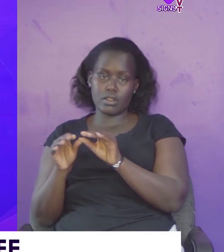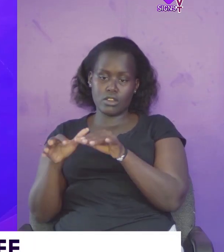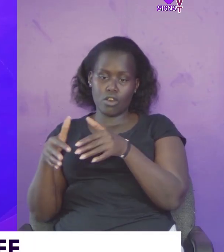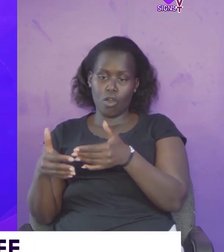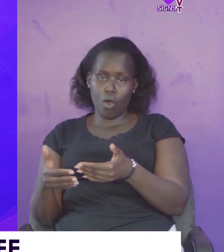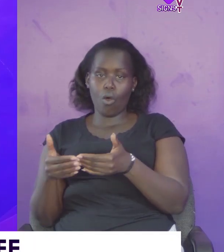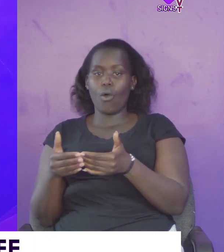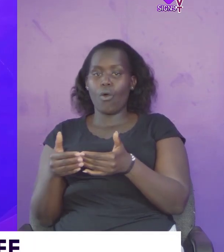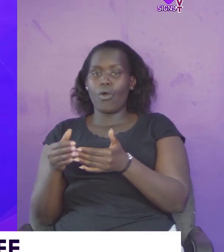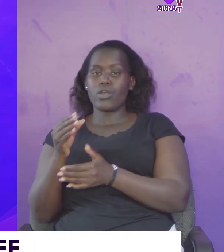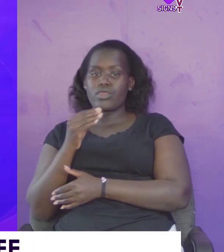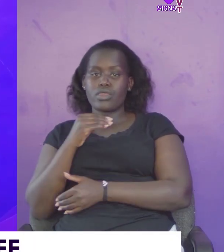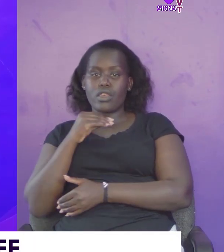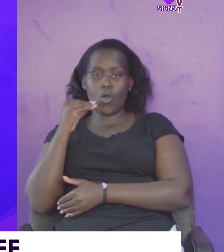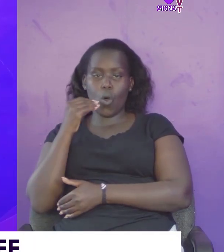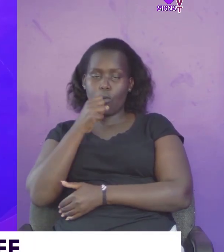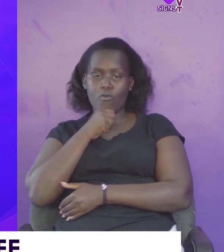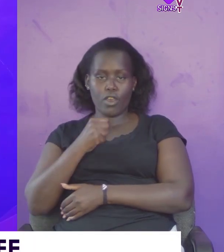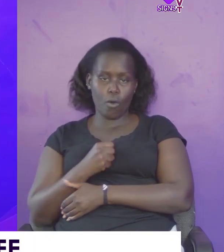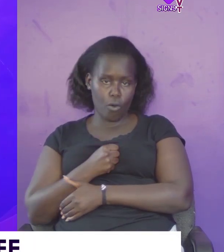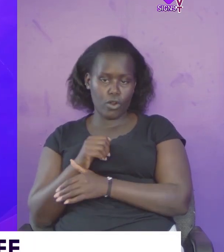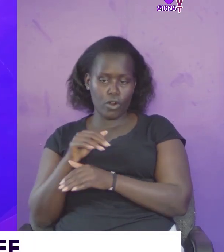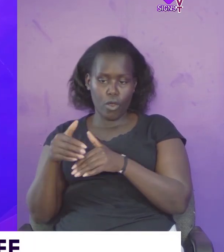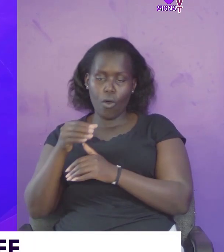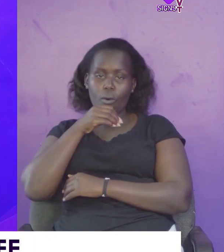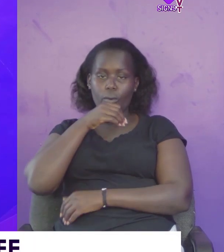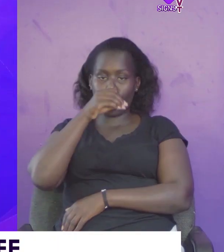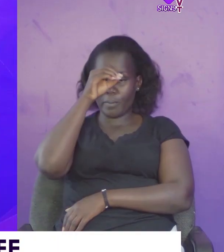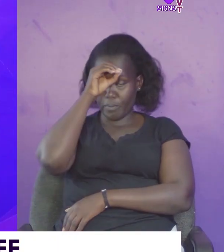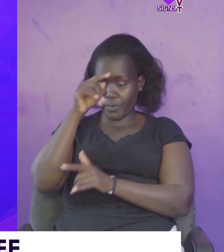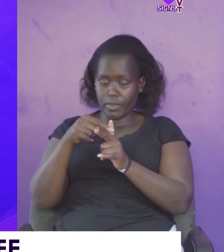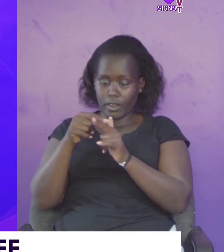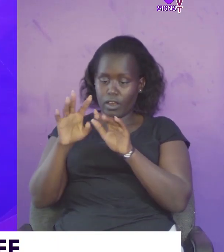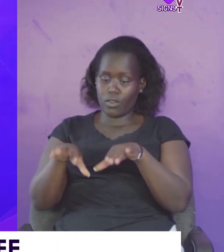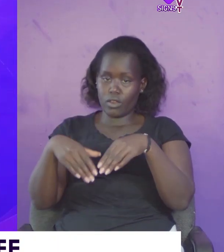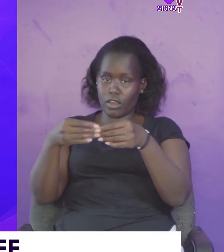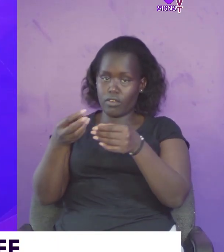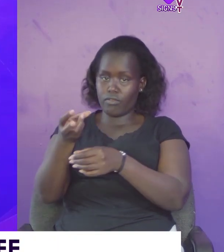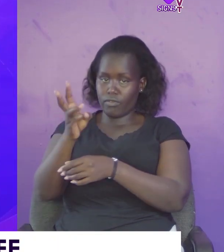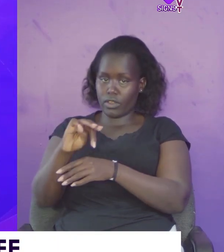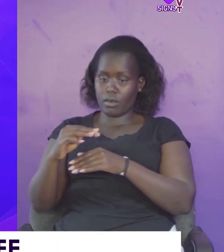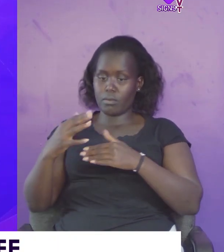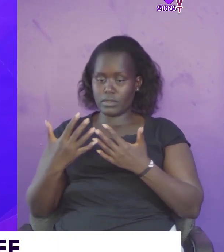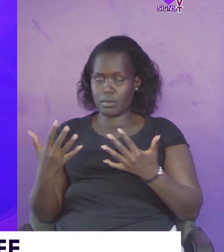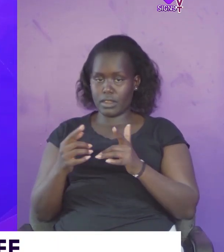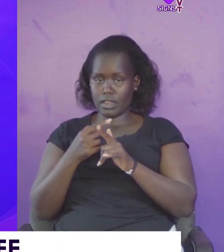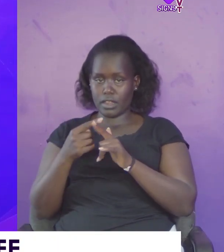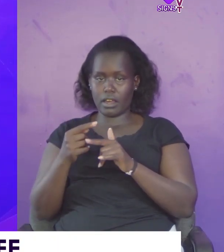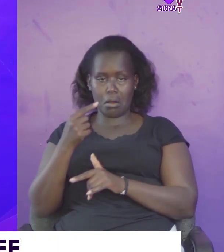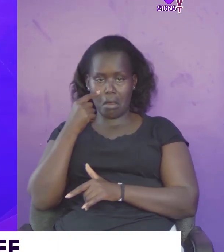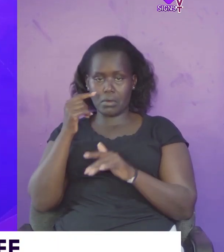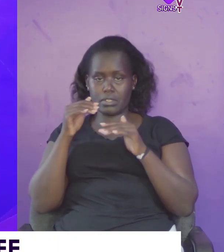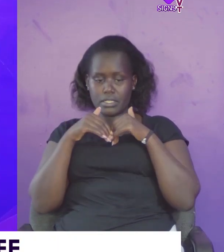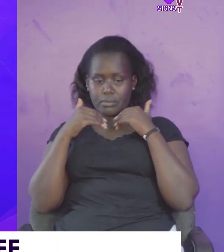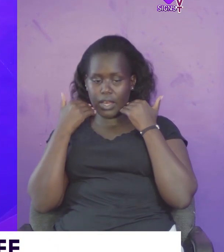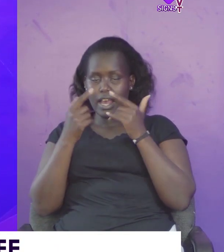ya wazee, where the old are, or orphans, and you give them something and you see the smiles on their faces, that makes you